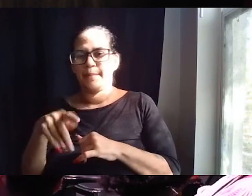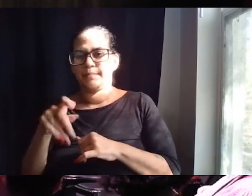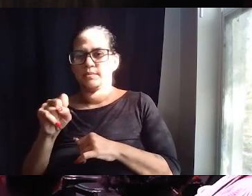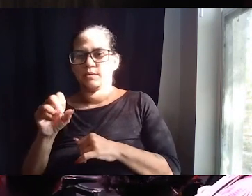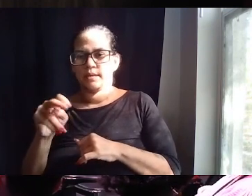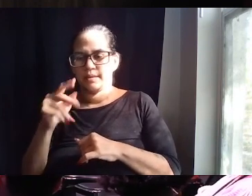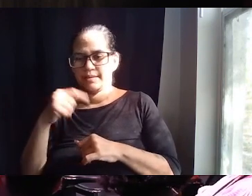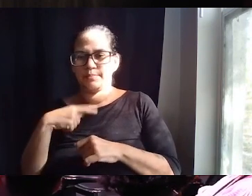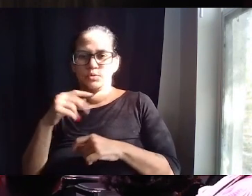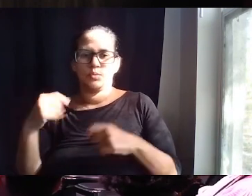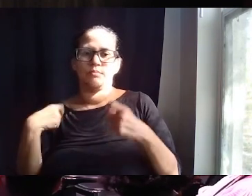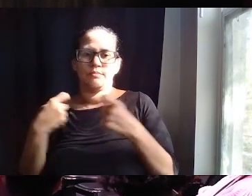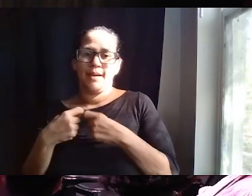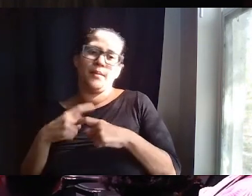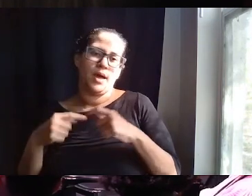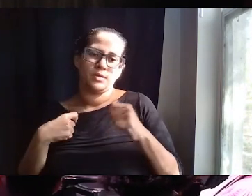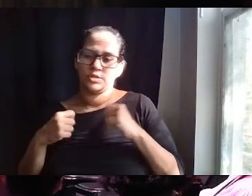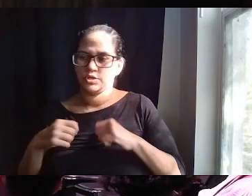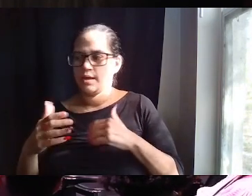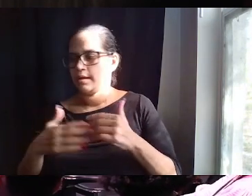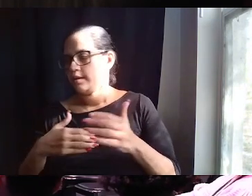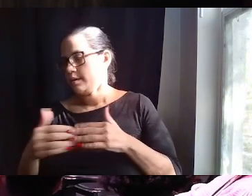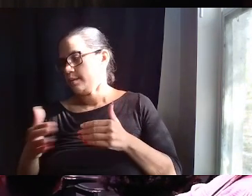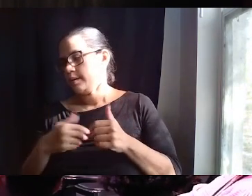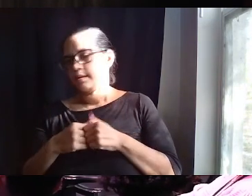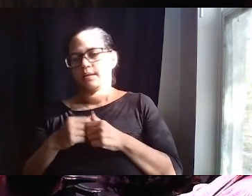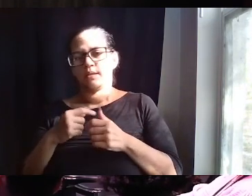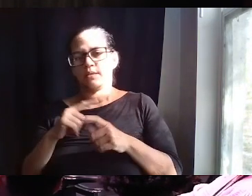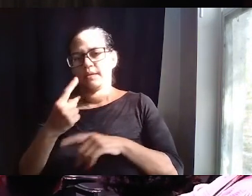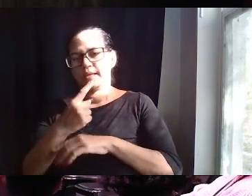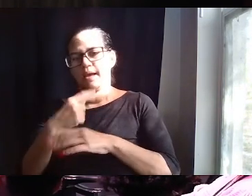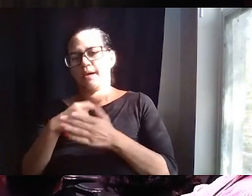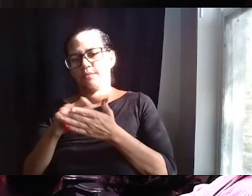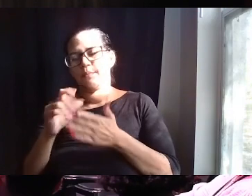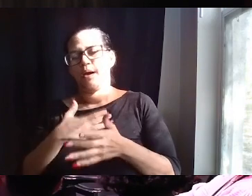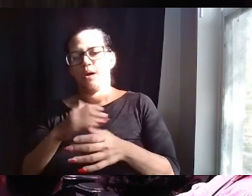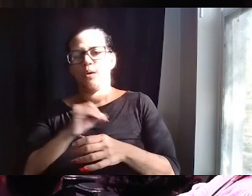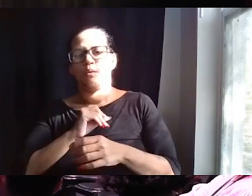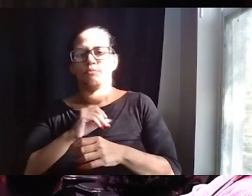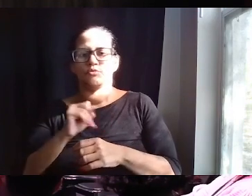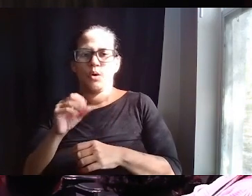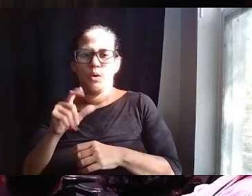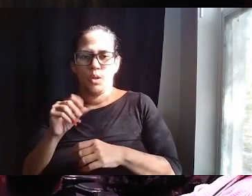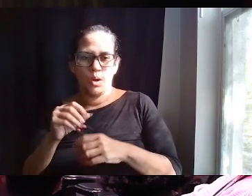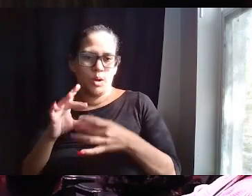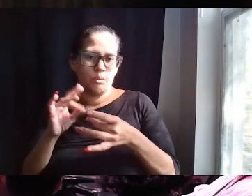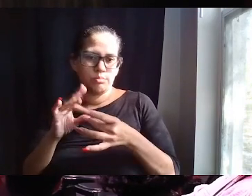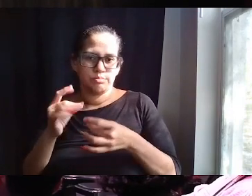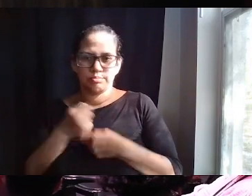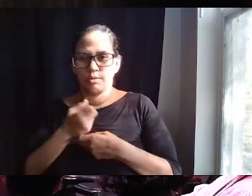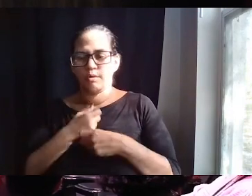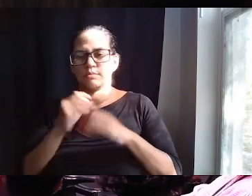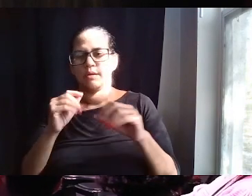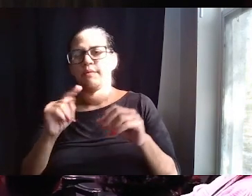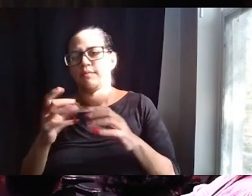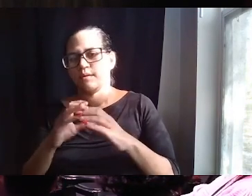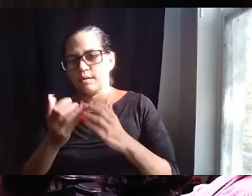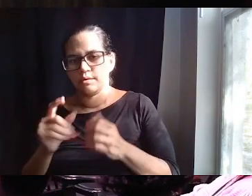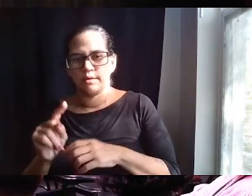anyways, or the day I wrote my first monologue or taught my first class or the first residual check I